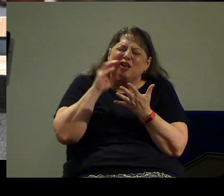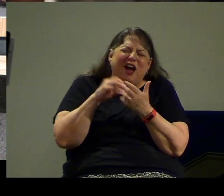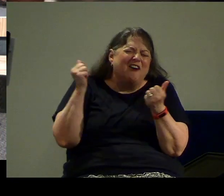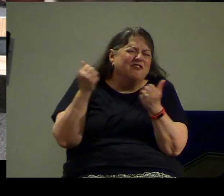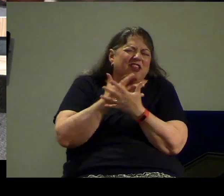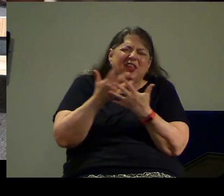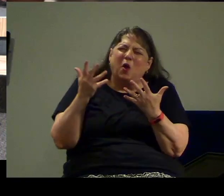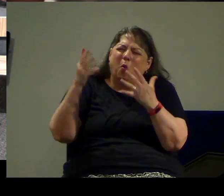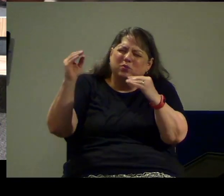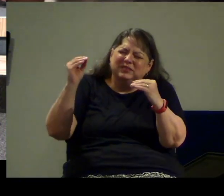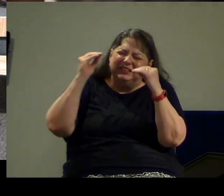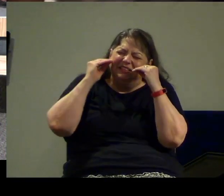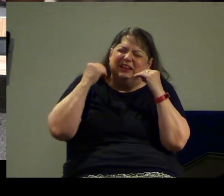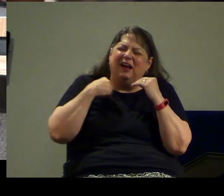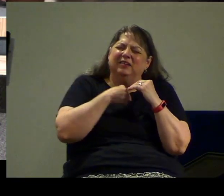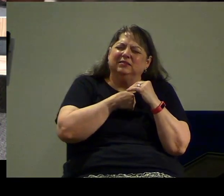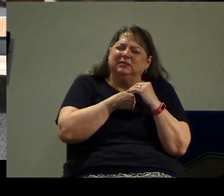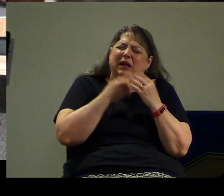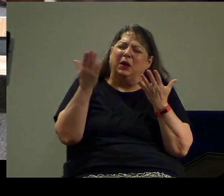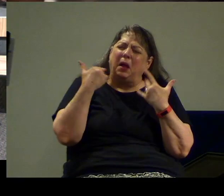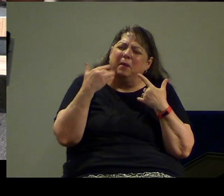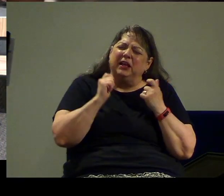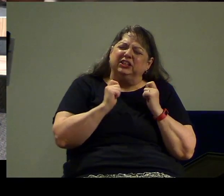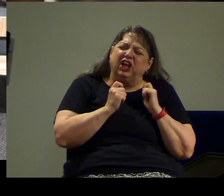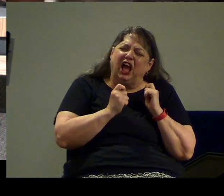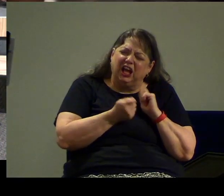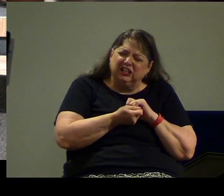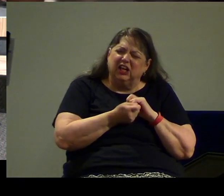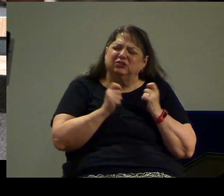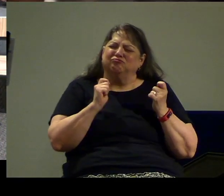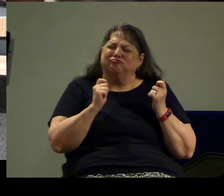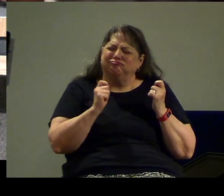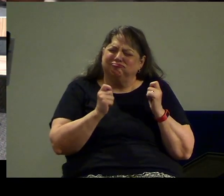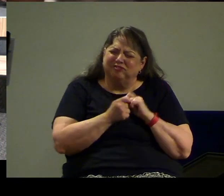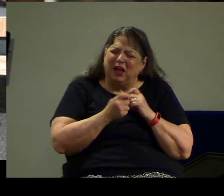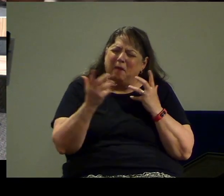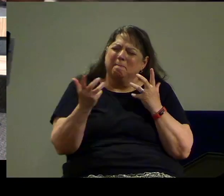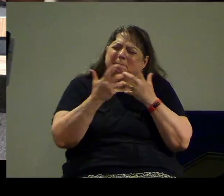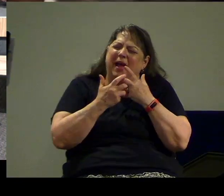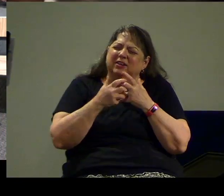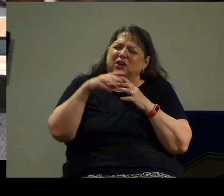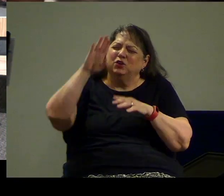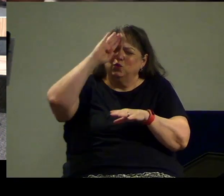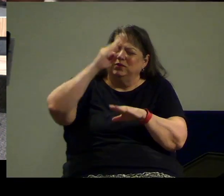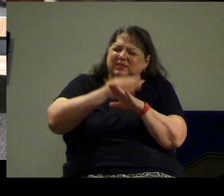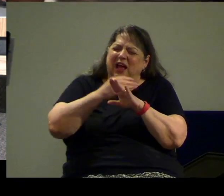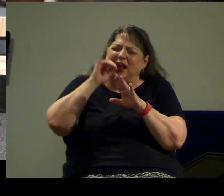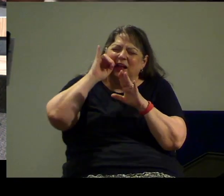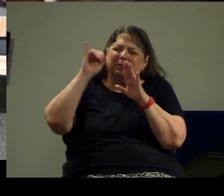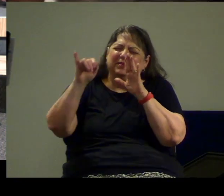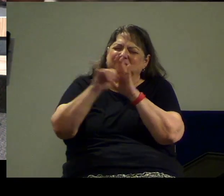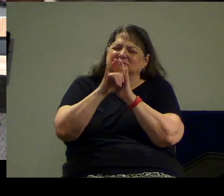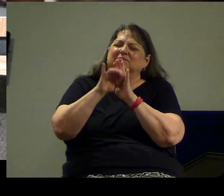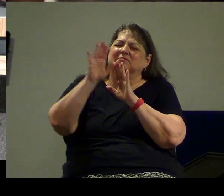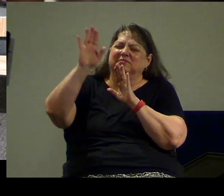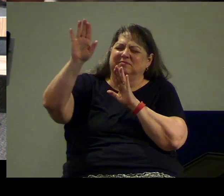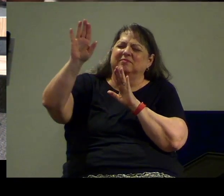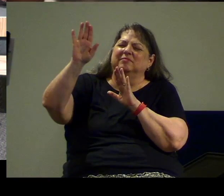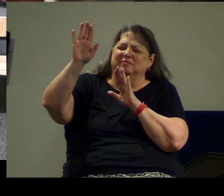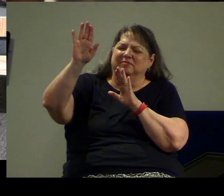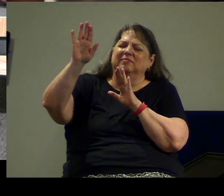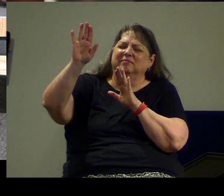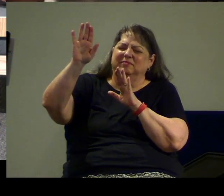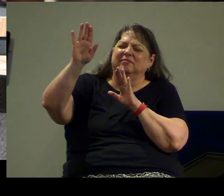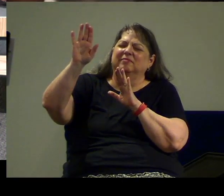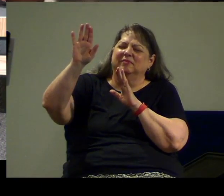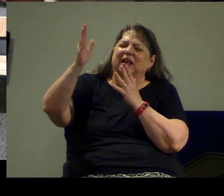Lord. Continue to change us and mold us and fashion us into the image of your Son, Jesus. Now, Lord, let your anointing